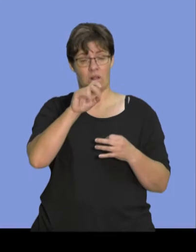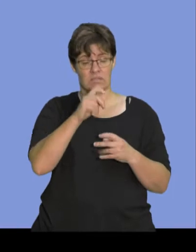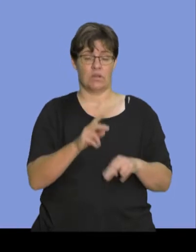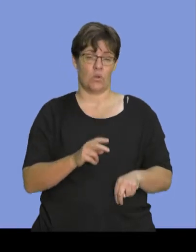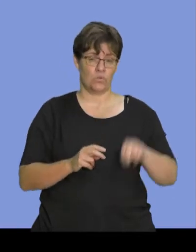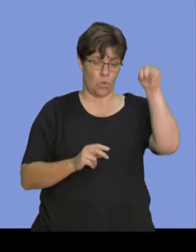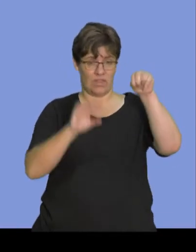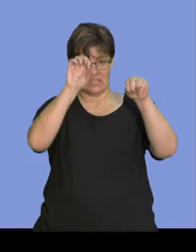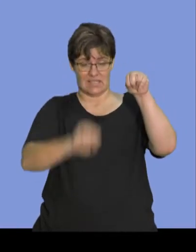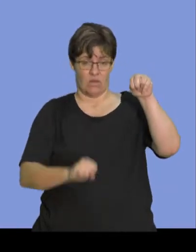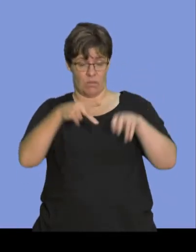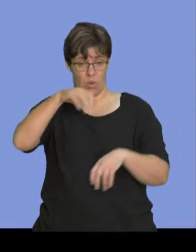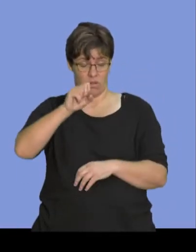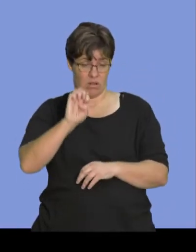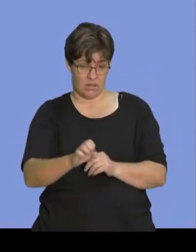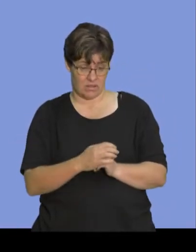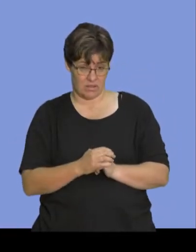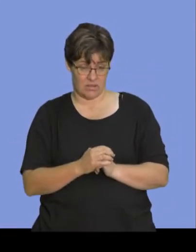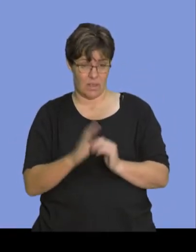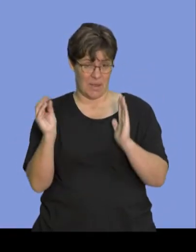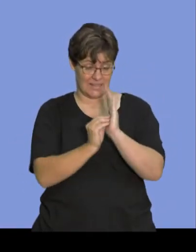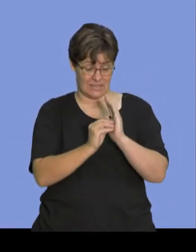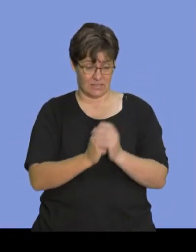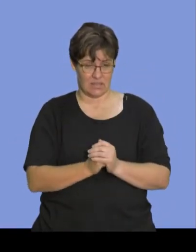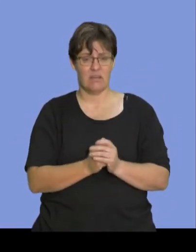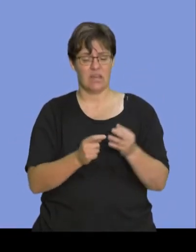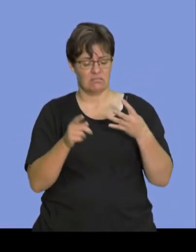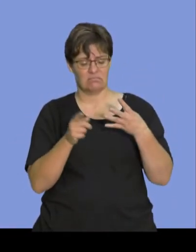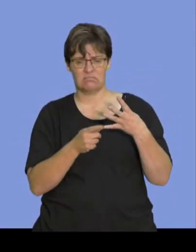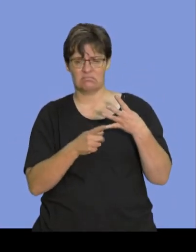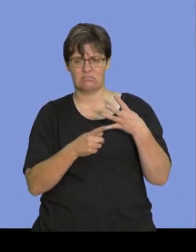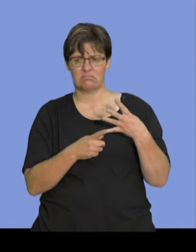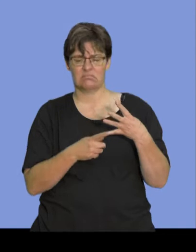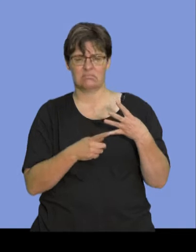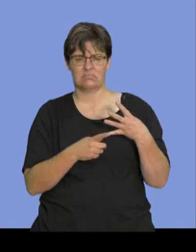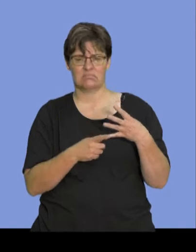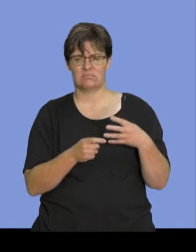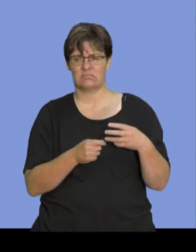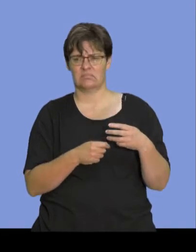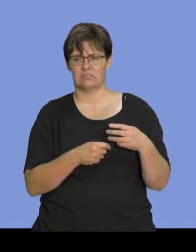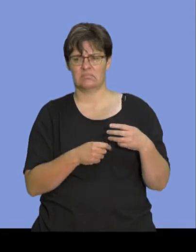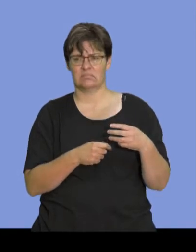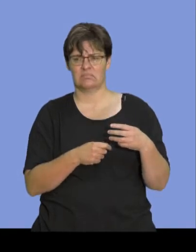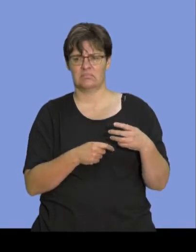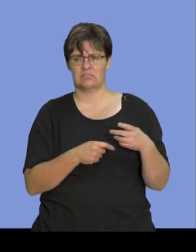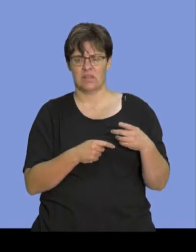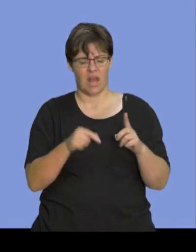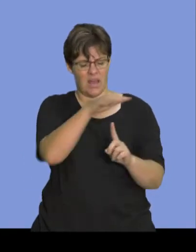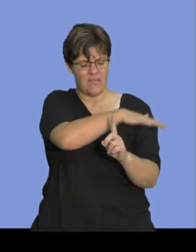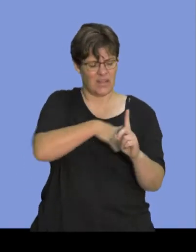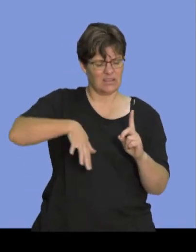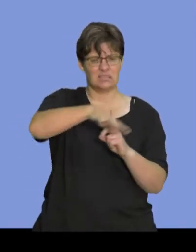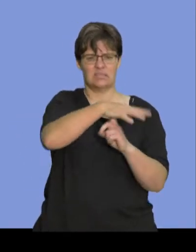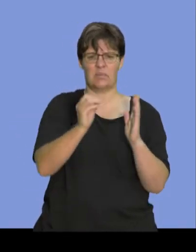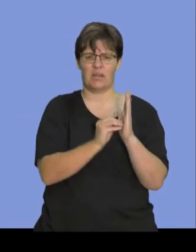the north and south. And then while the magnetic field is around the magnet, it means